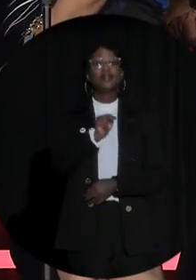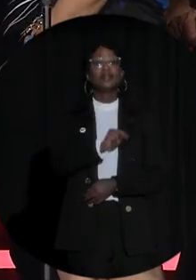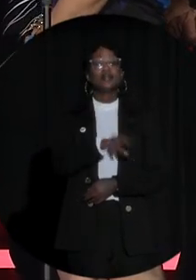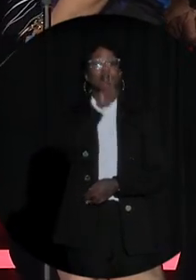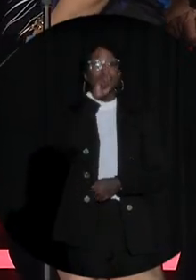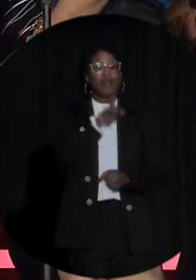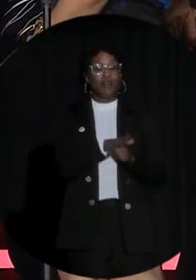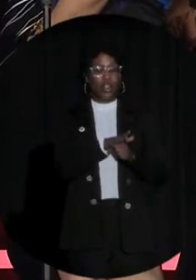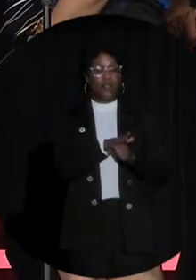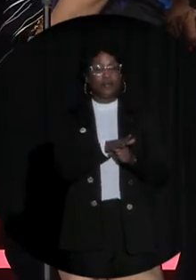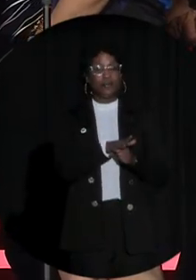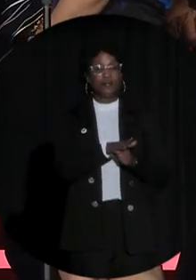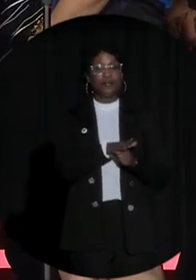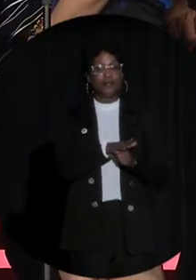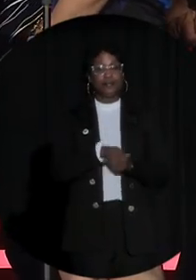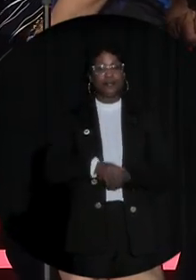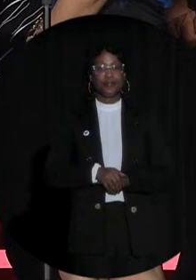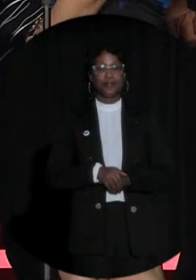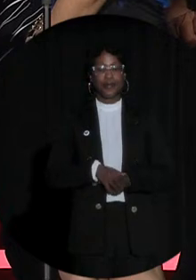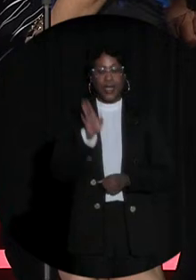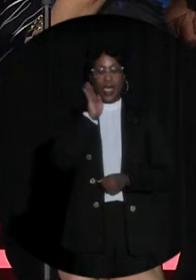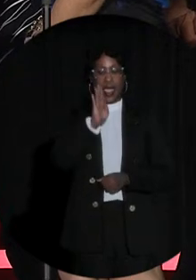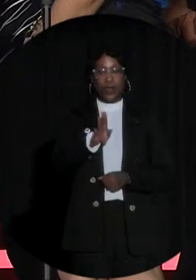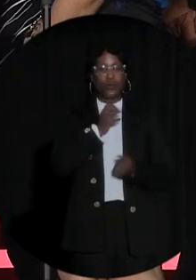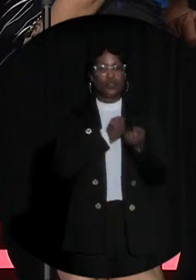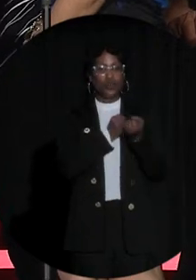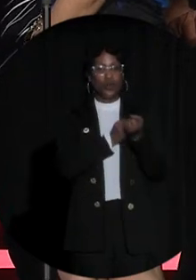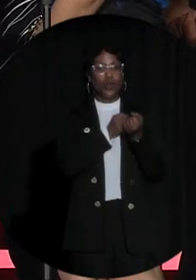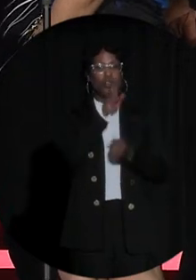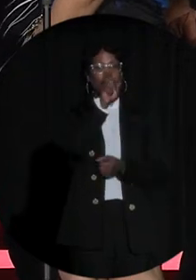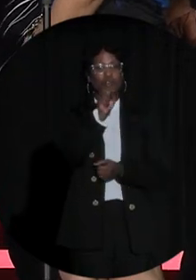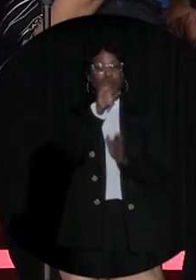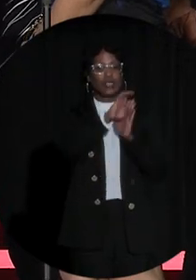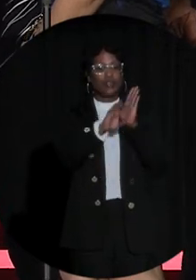do solemnly affirm that I will support the Constitution of the United States,